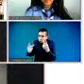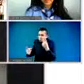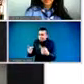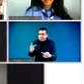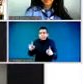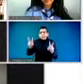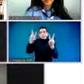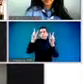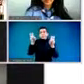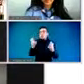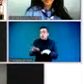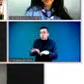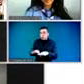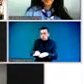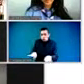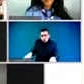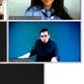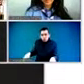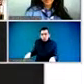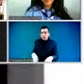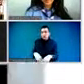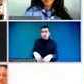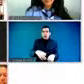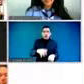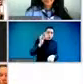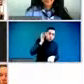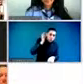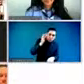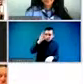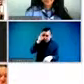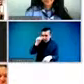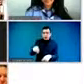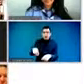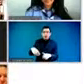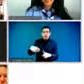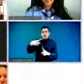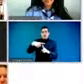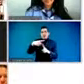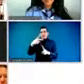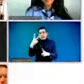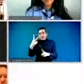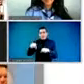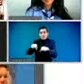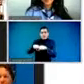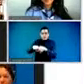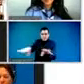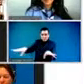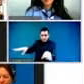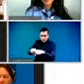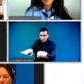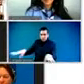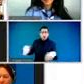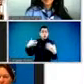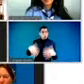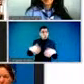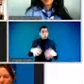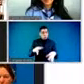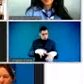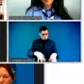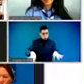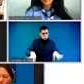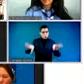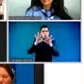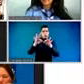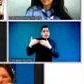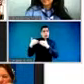important role to erase that erroneous stereotyping, to position women and girls in a